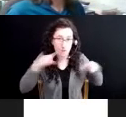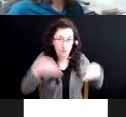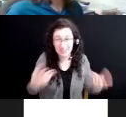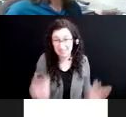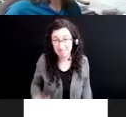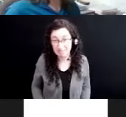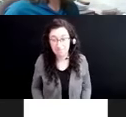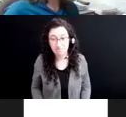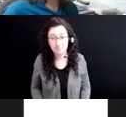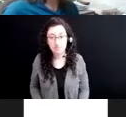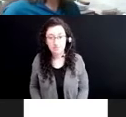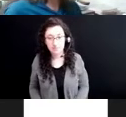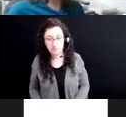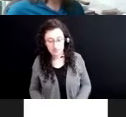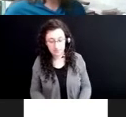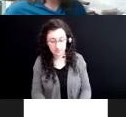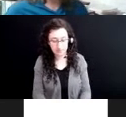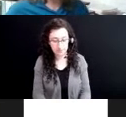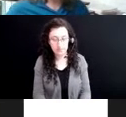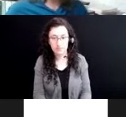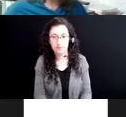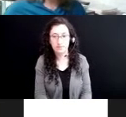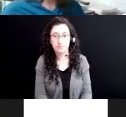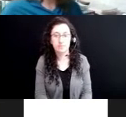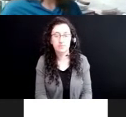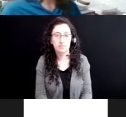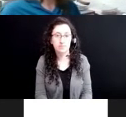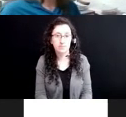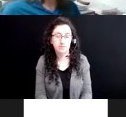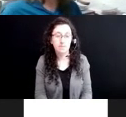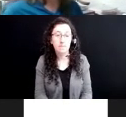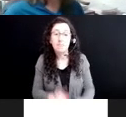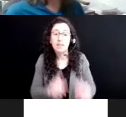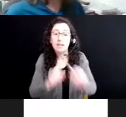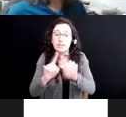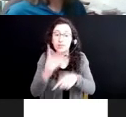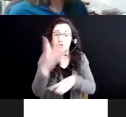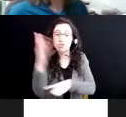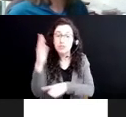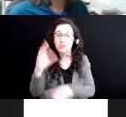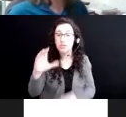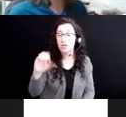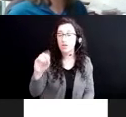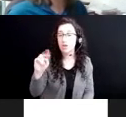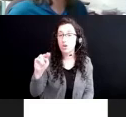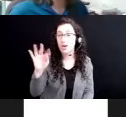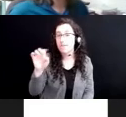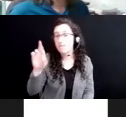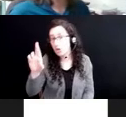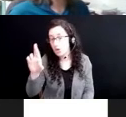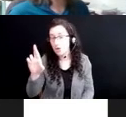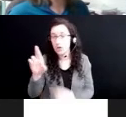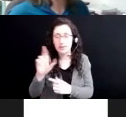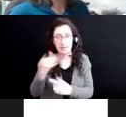different species of plants, but also conifers and deciduous are great to have and provide diversity